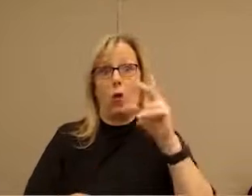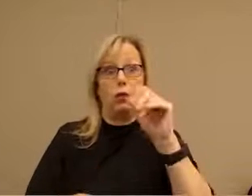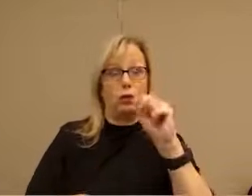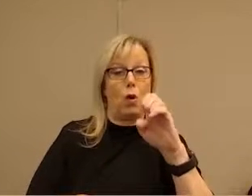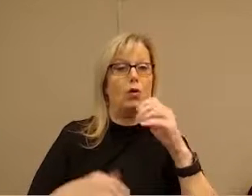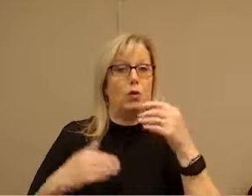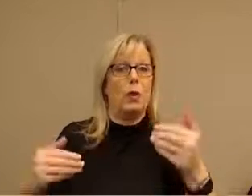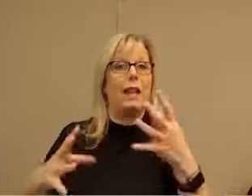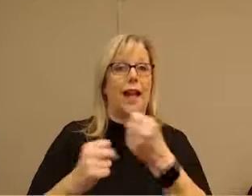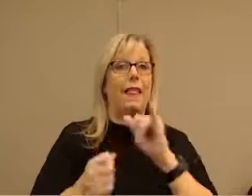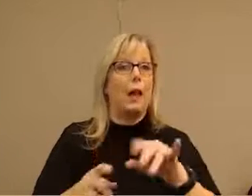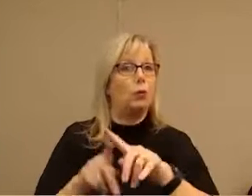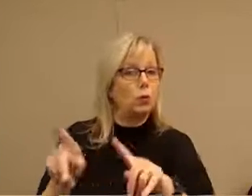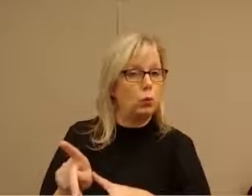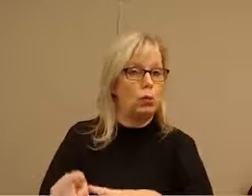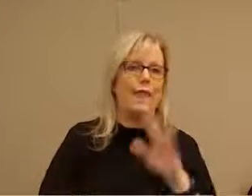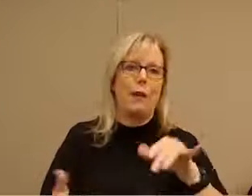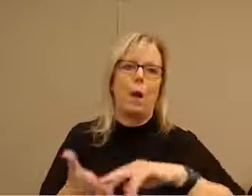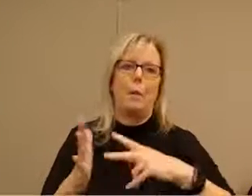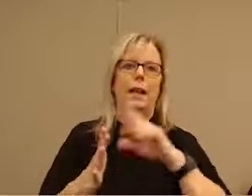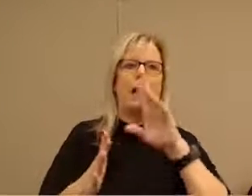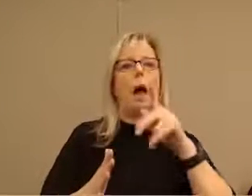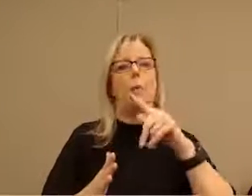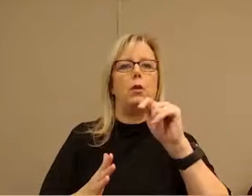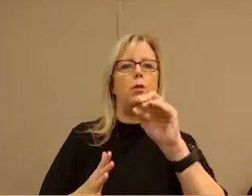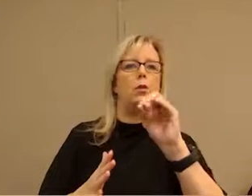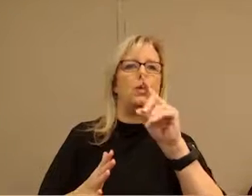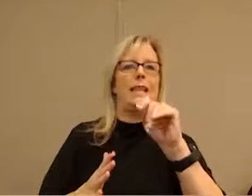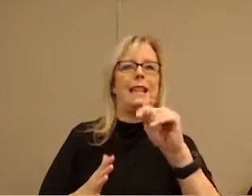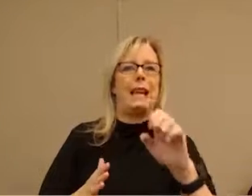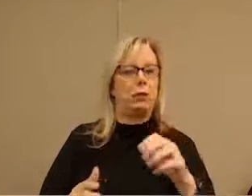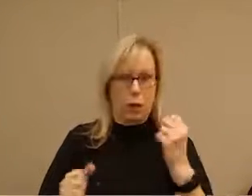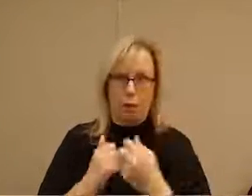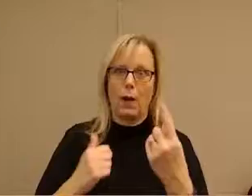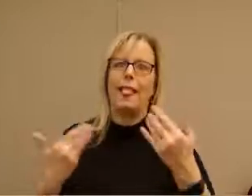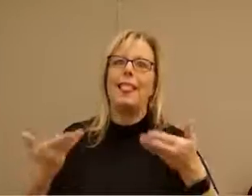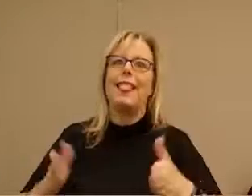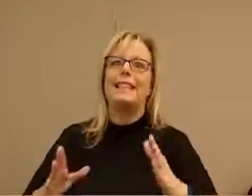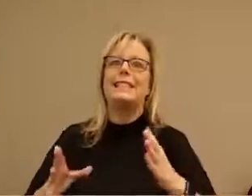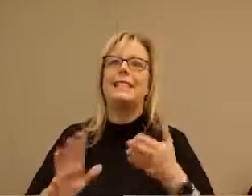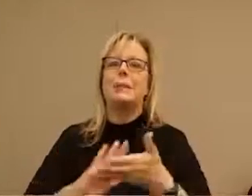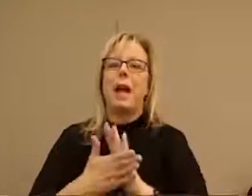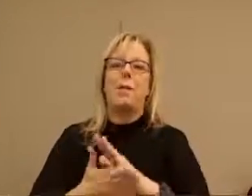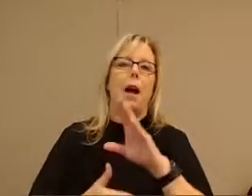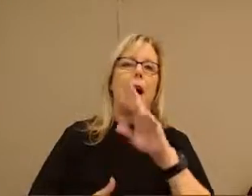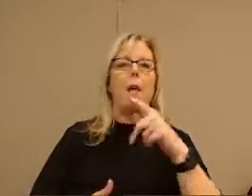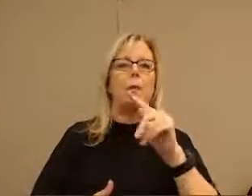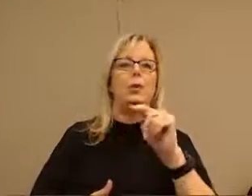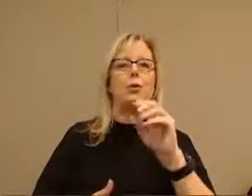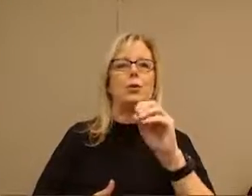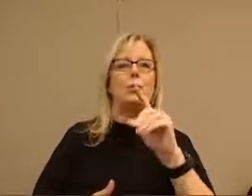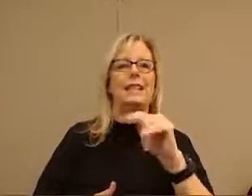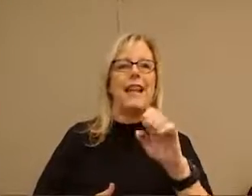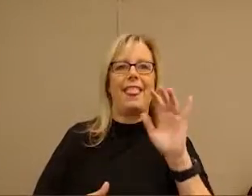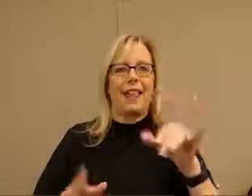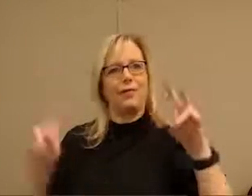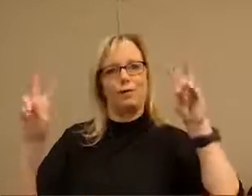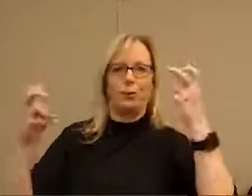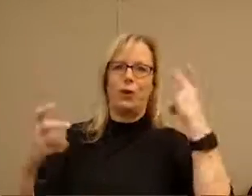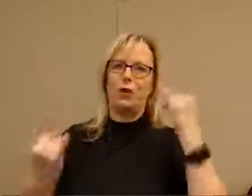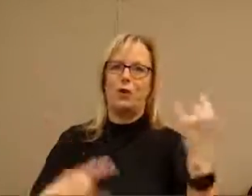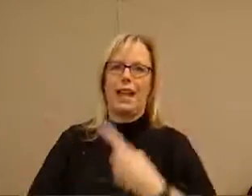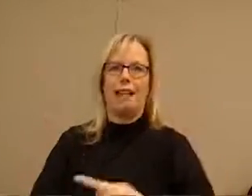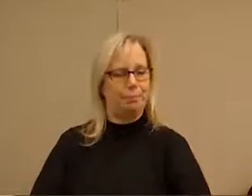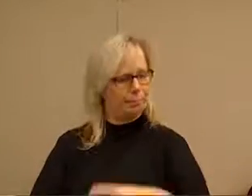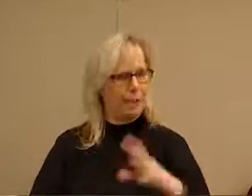that you've received that as well. So everybody, let's get up to date. How about that? That's the slogan for the day, Herb. Write that down. Up to